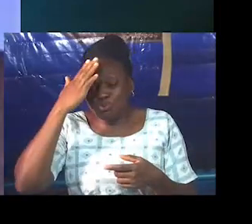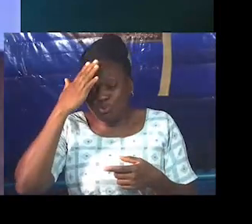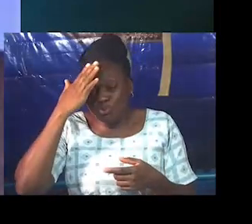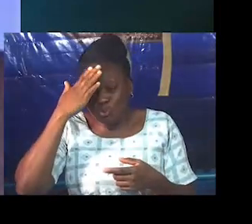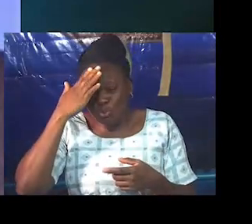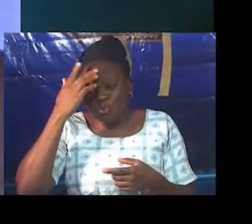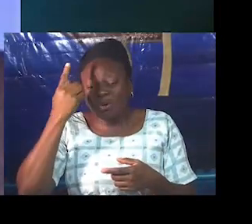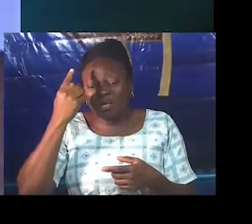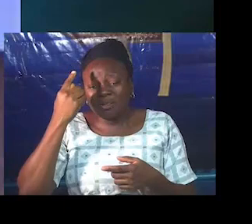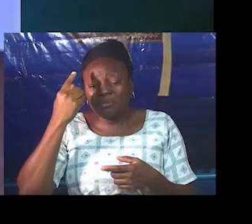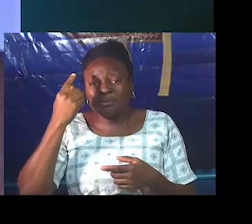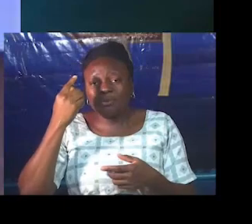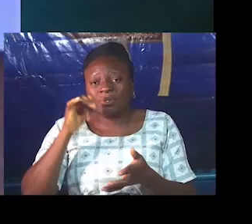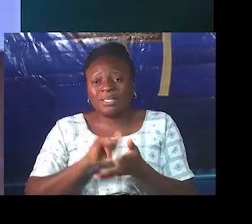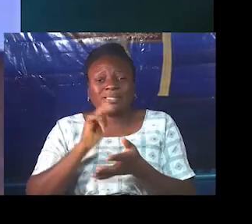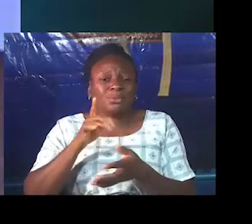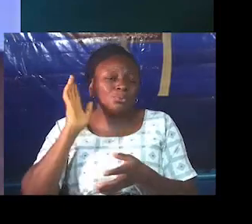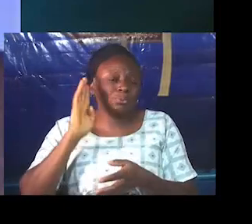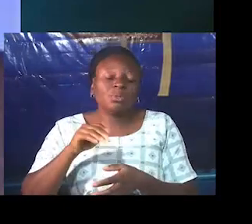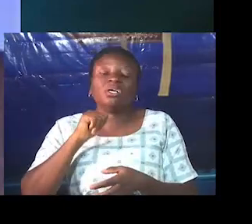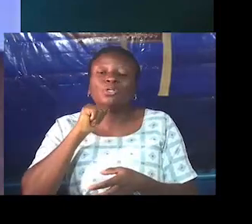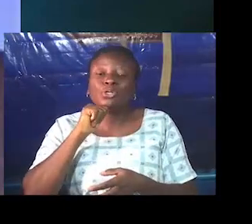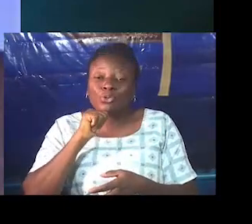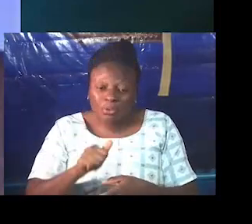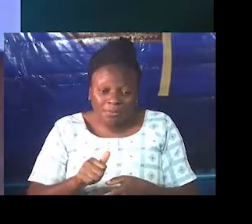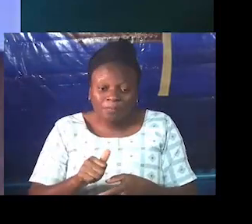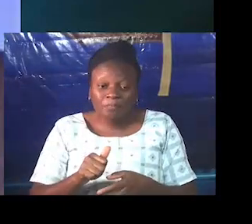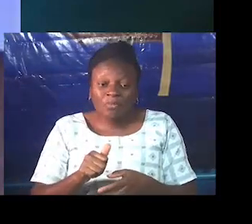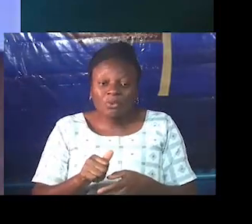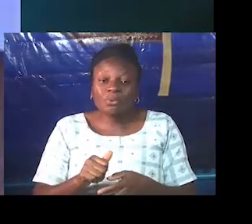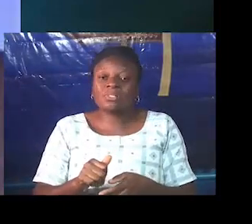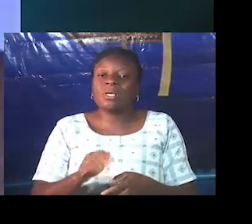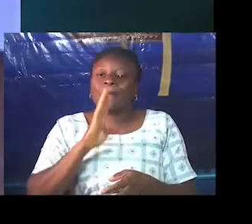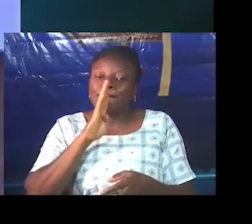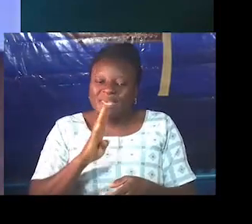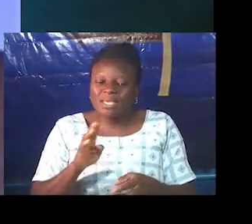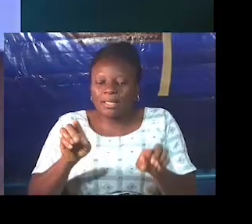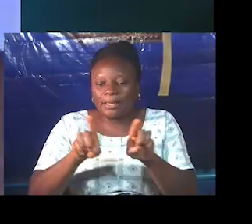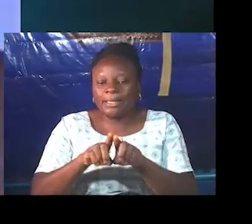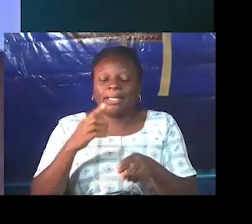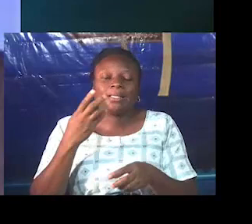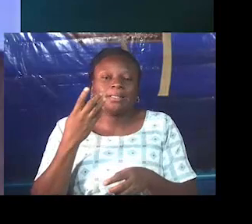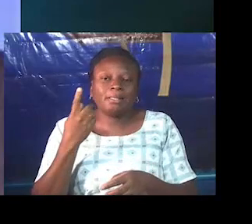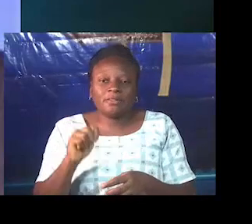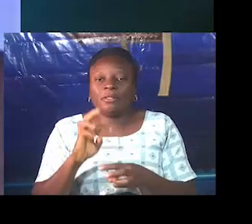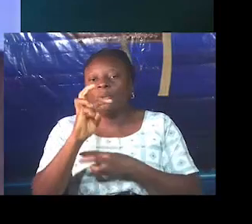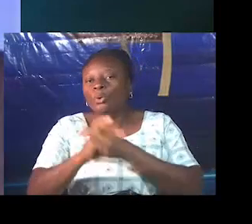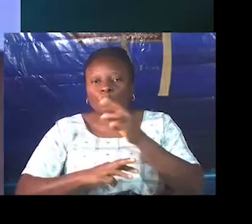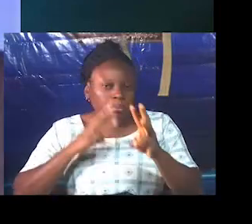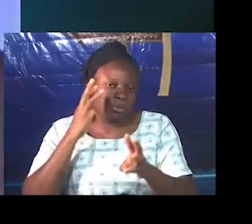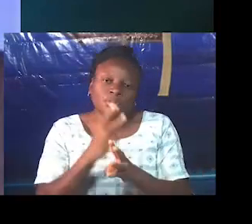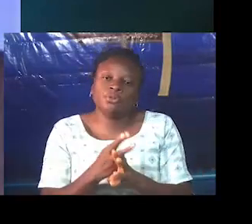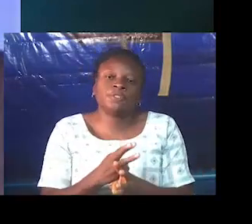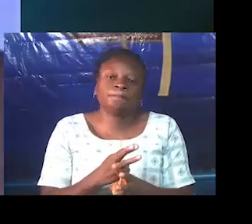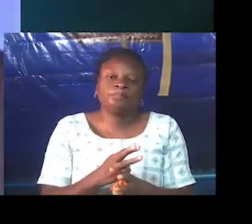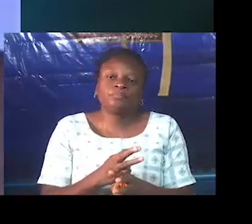as important, what the world recognizes as great, they are not the issues that must